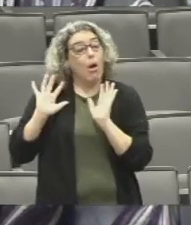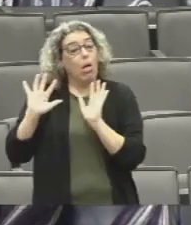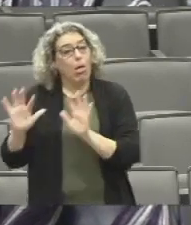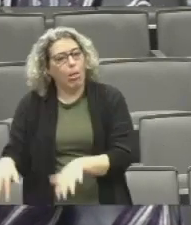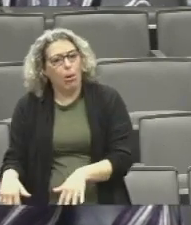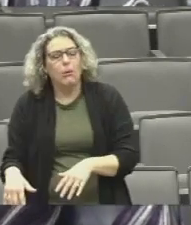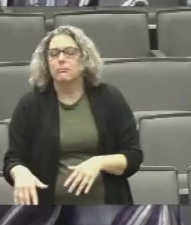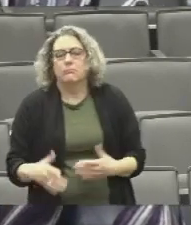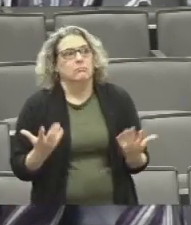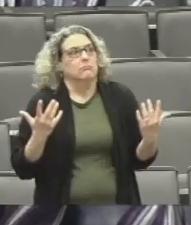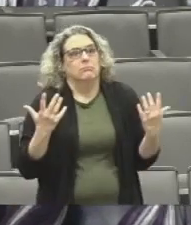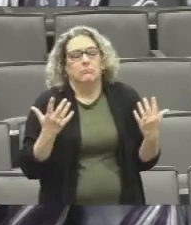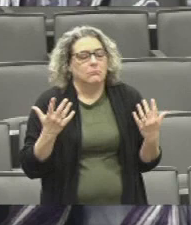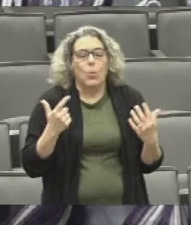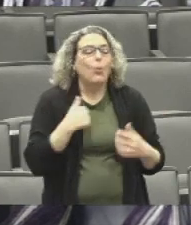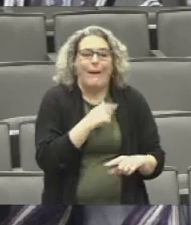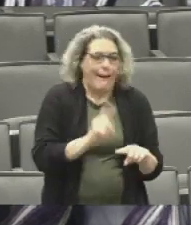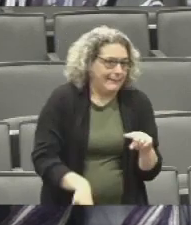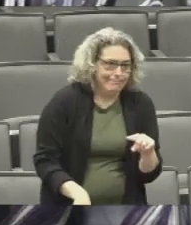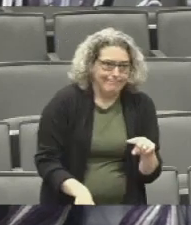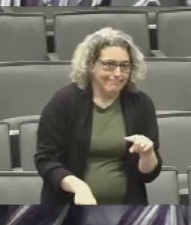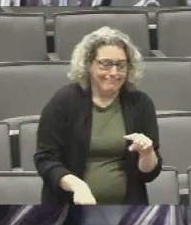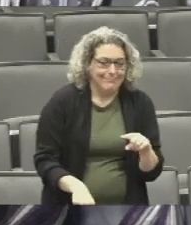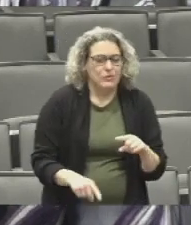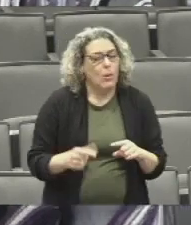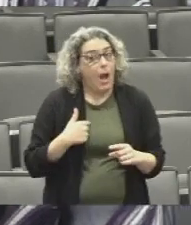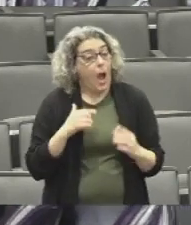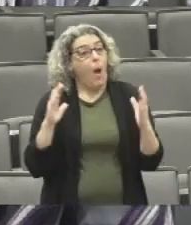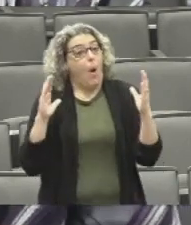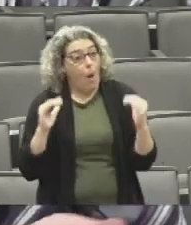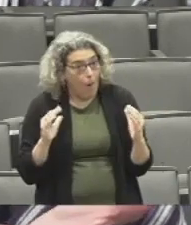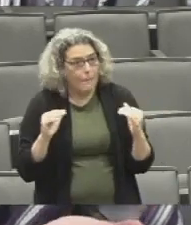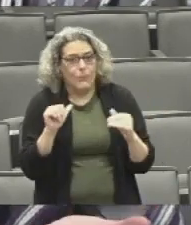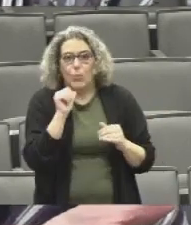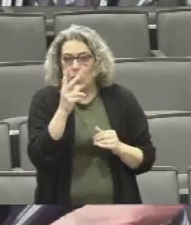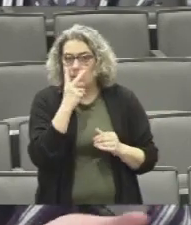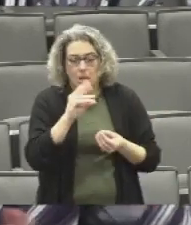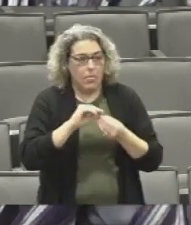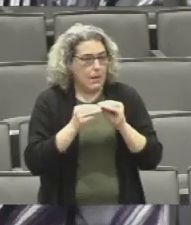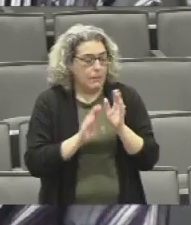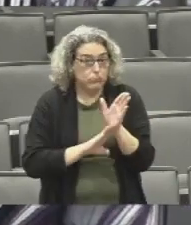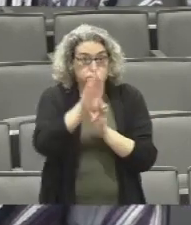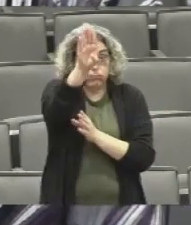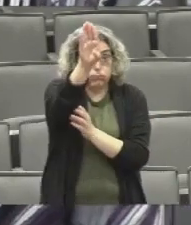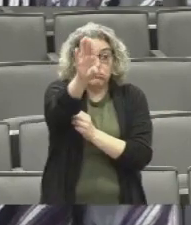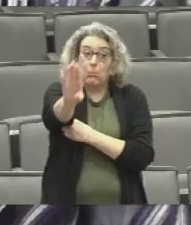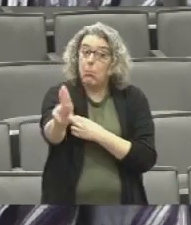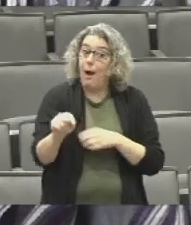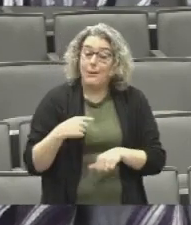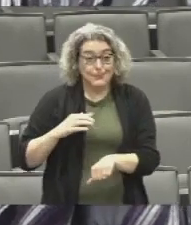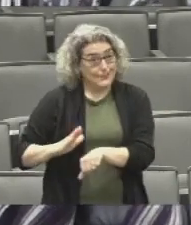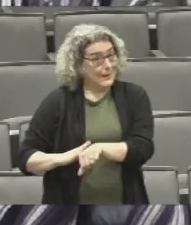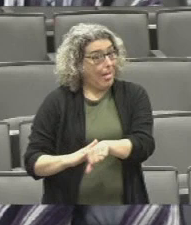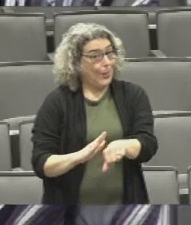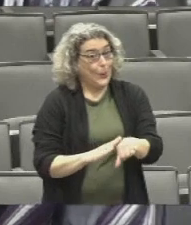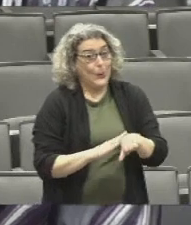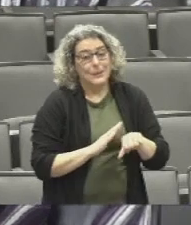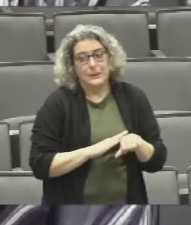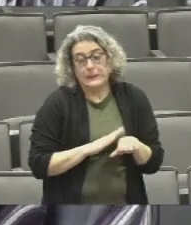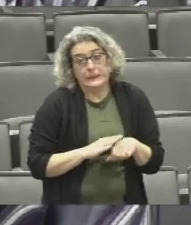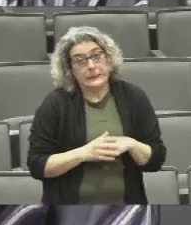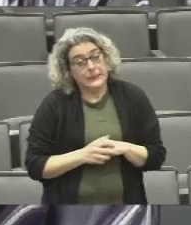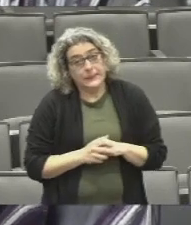I tell you. So I hope we are not seeing increases, but I tell you, there are.